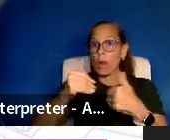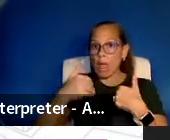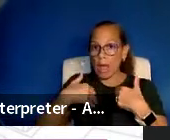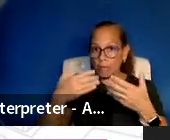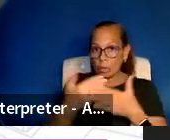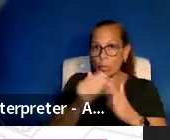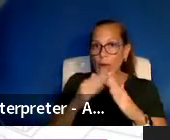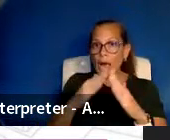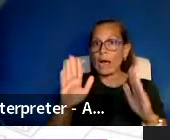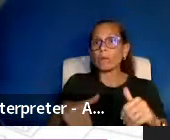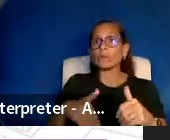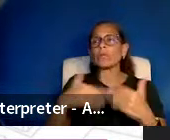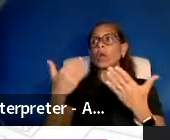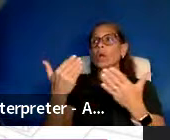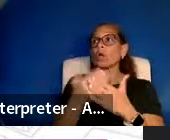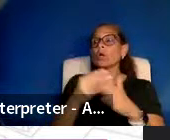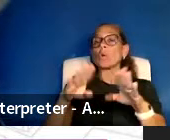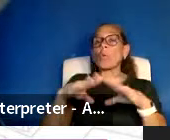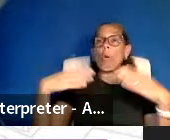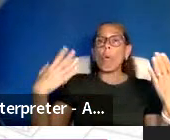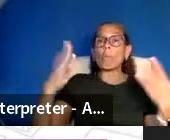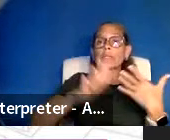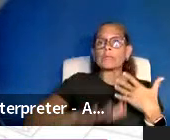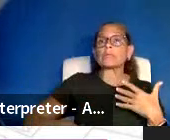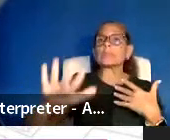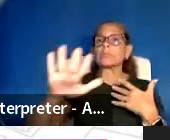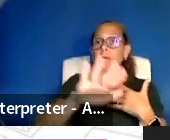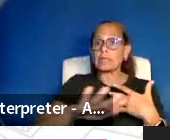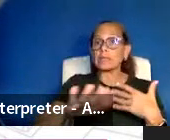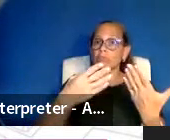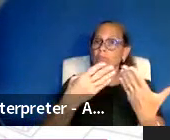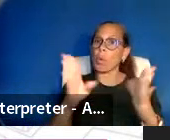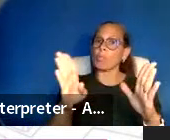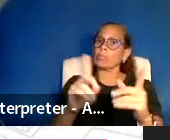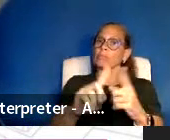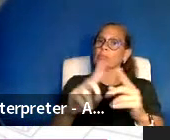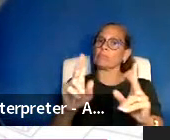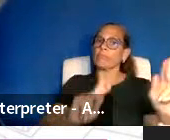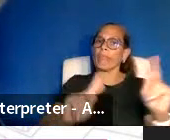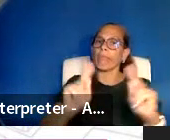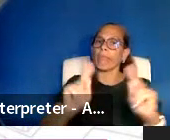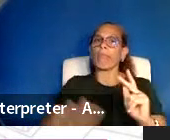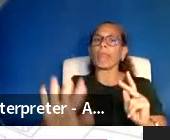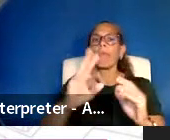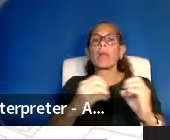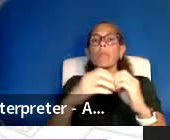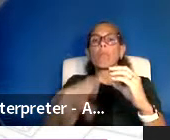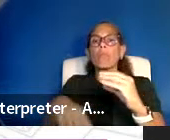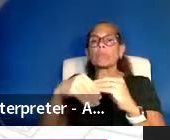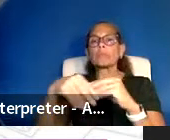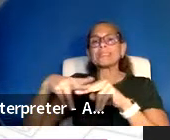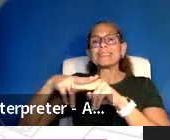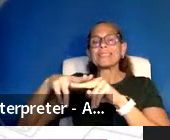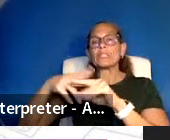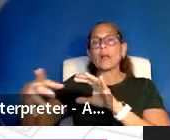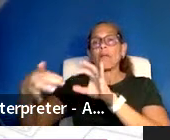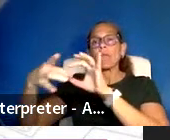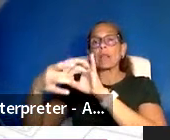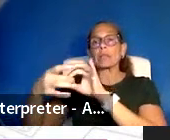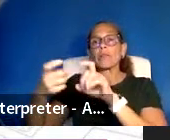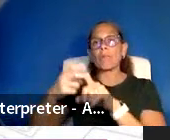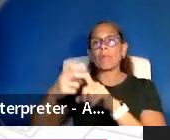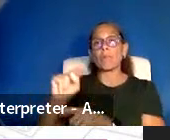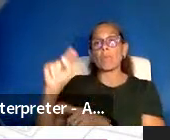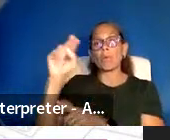for new publicly accessible open spaces, as well as the opportunity to provide an additional station connection from the northeast that